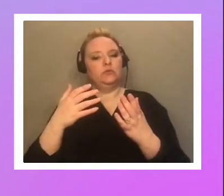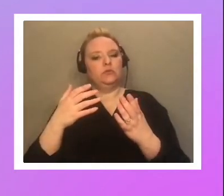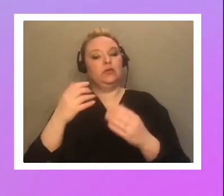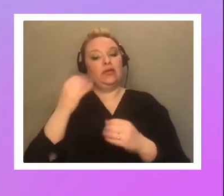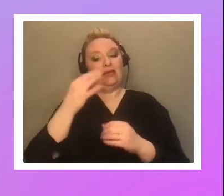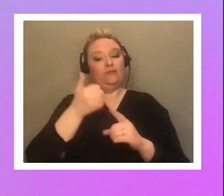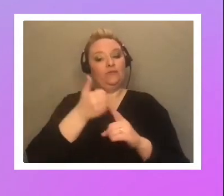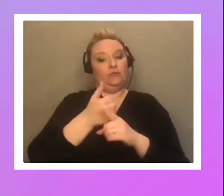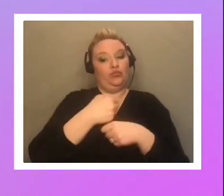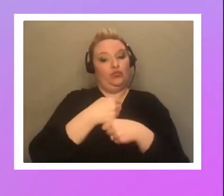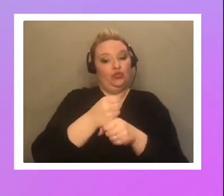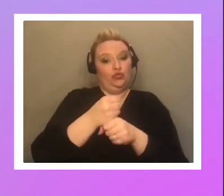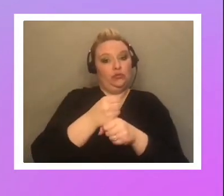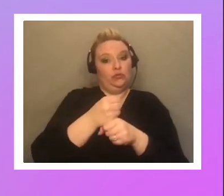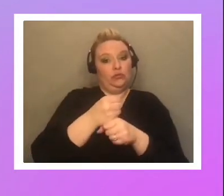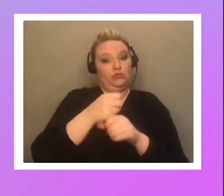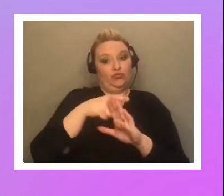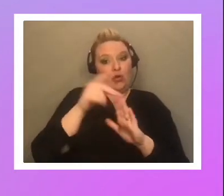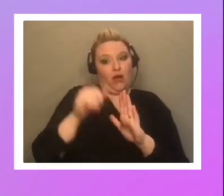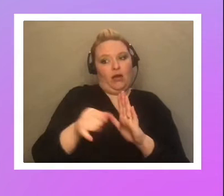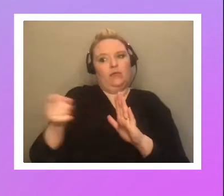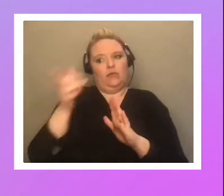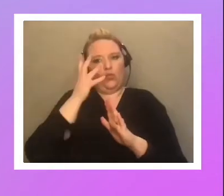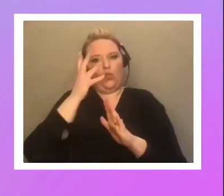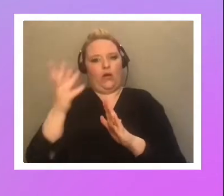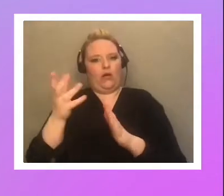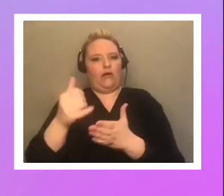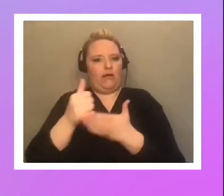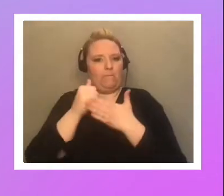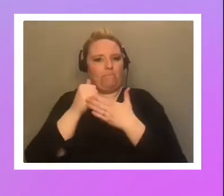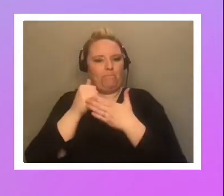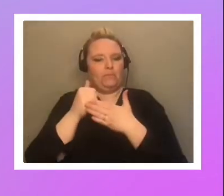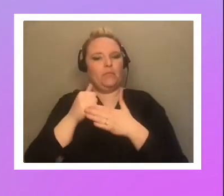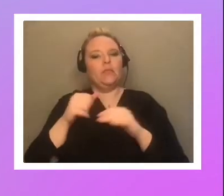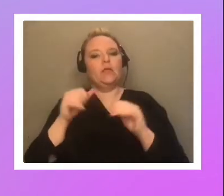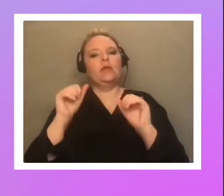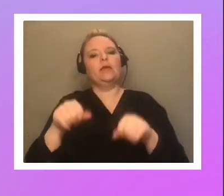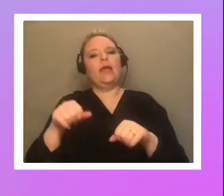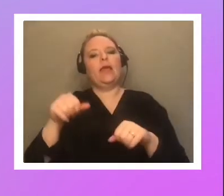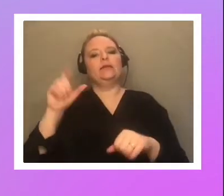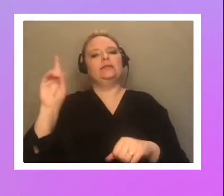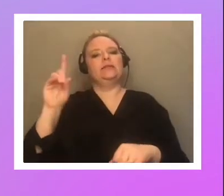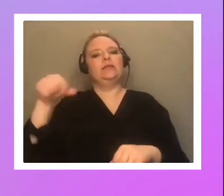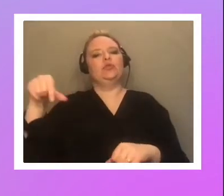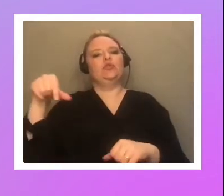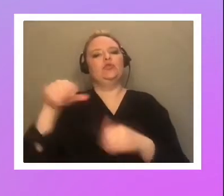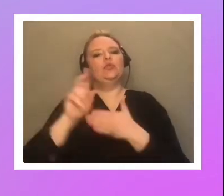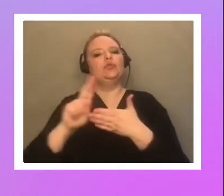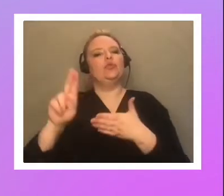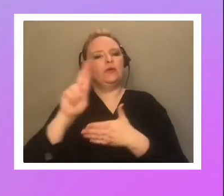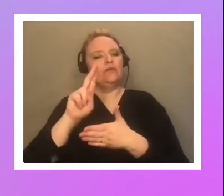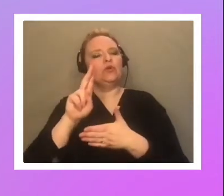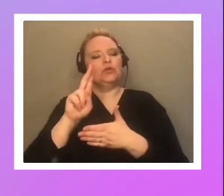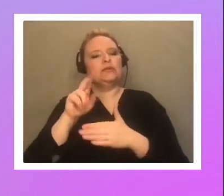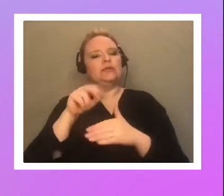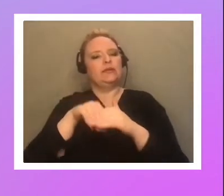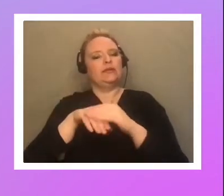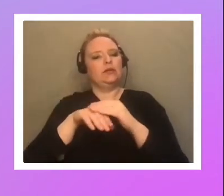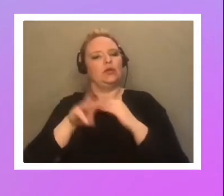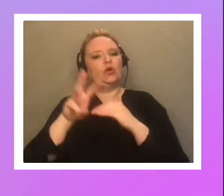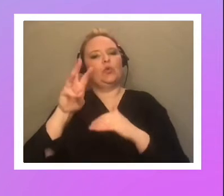producing a project. You also can go to DQ University,